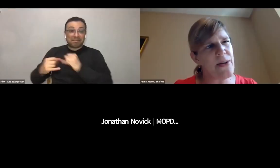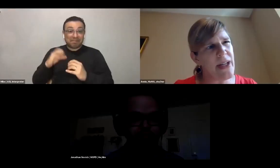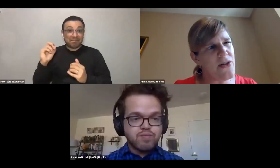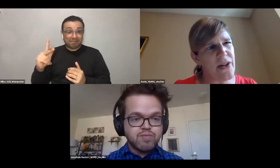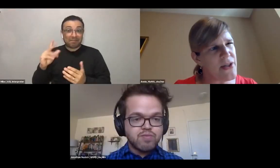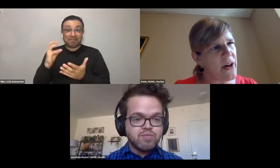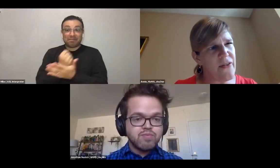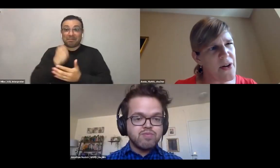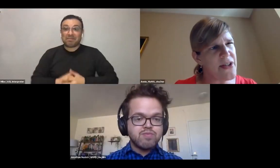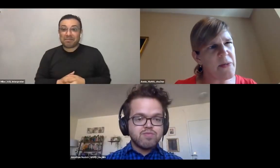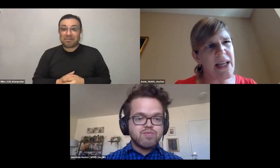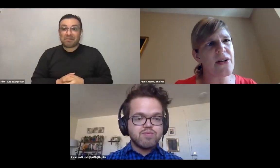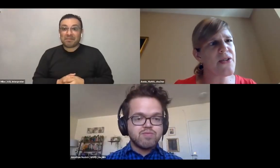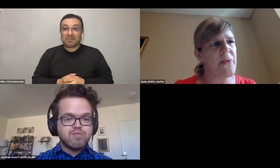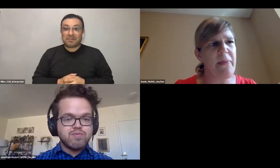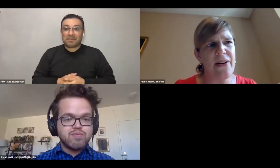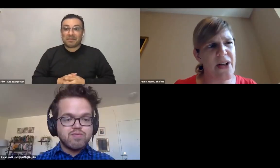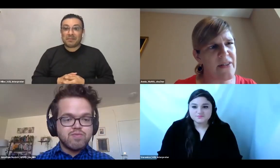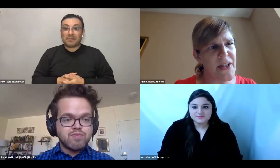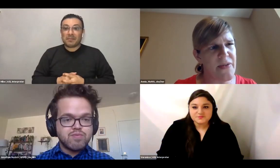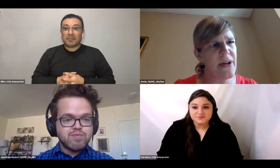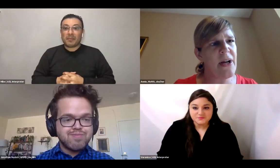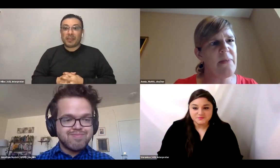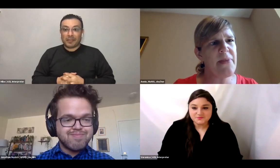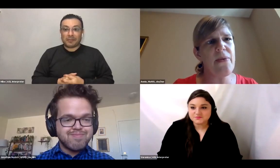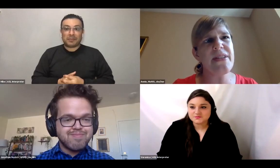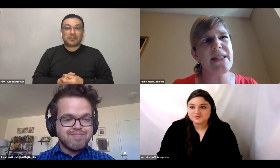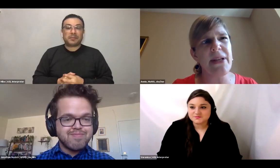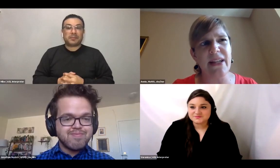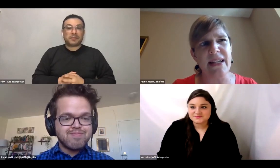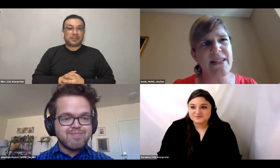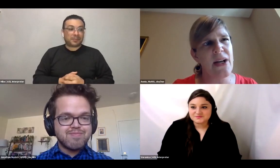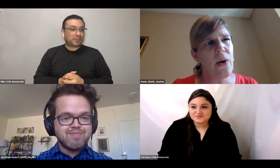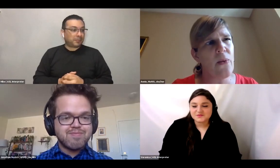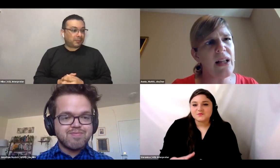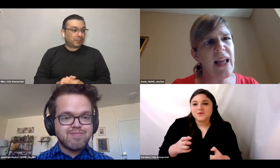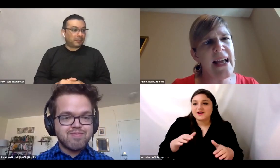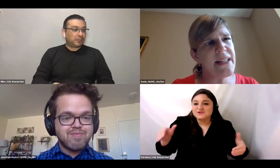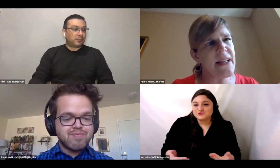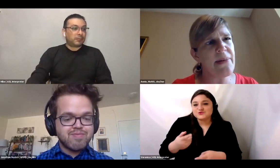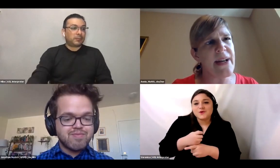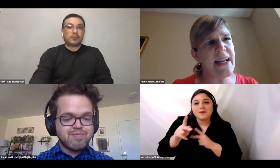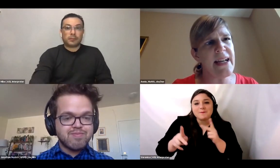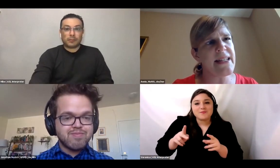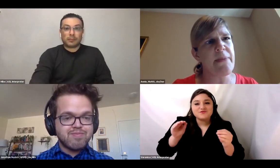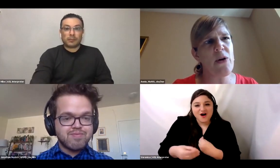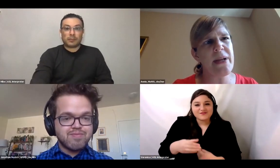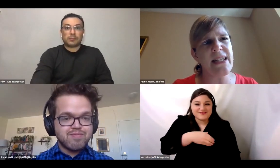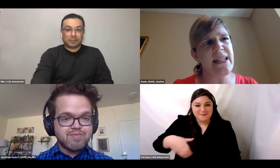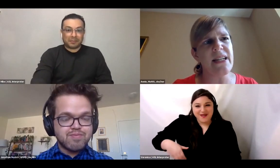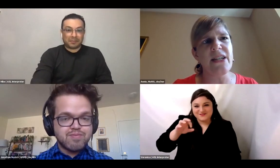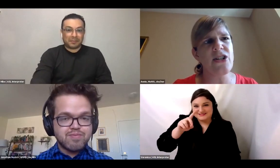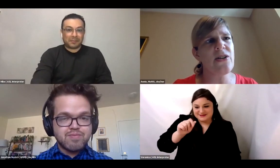me to introduce our first speakers from the Mayor's Office for People with Disabilities. Wale Sabri is